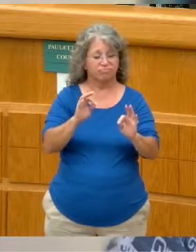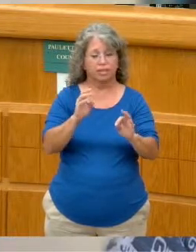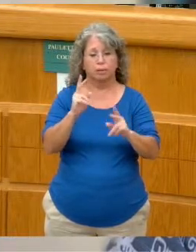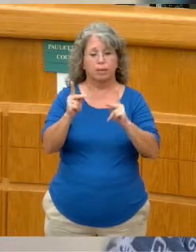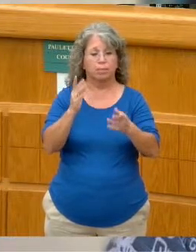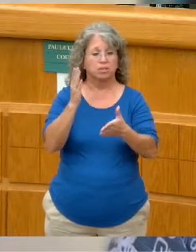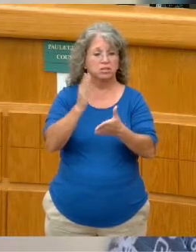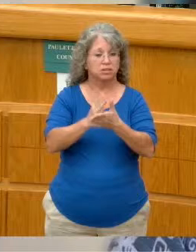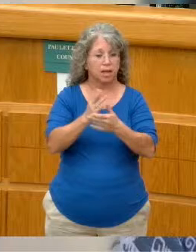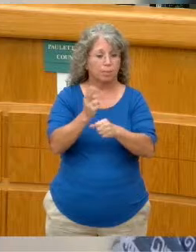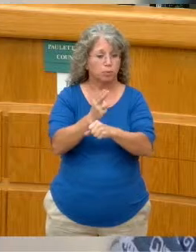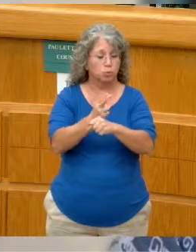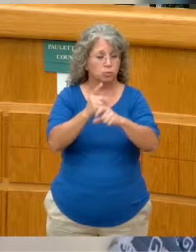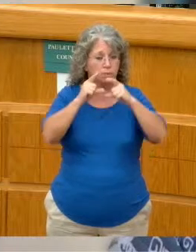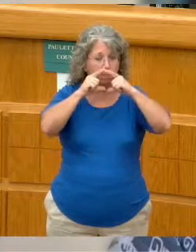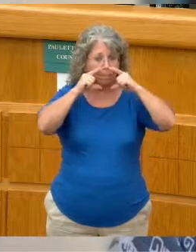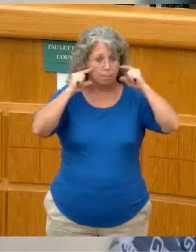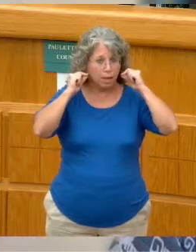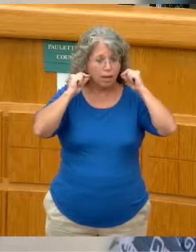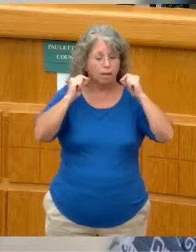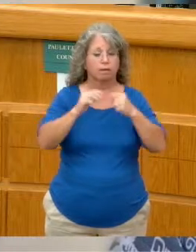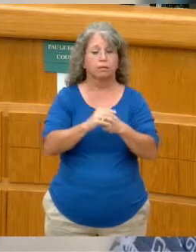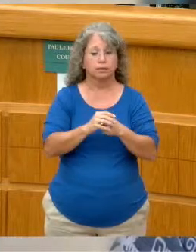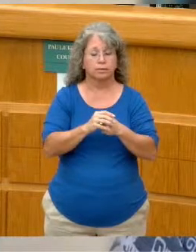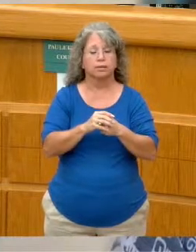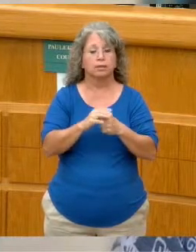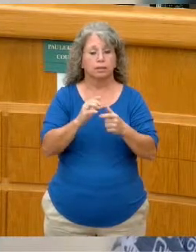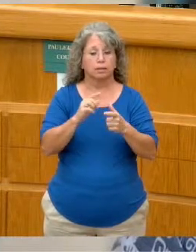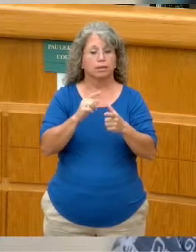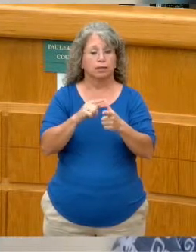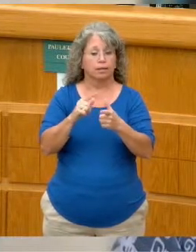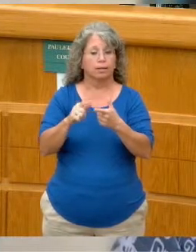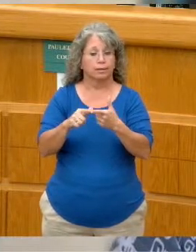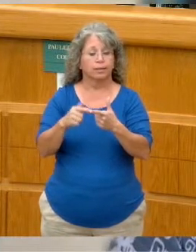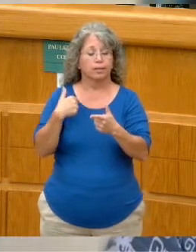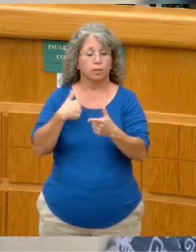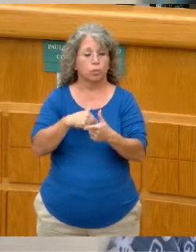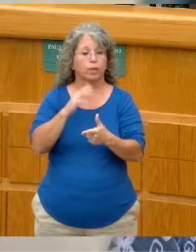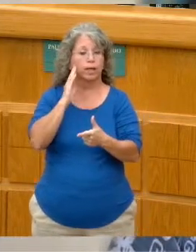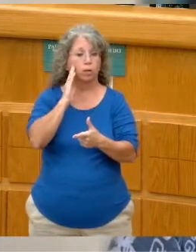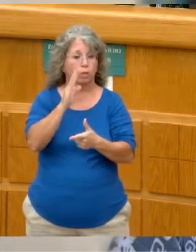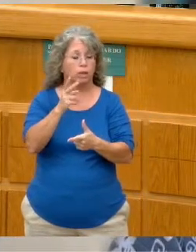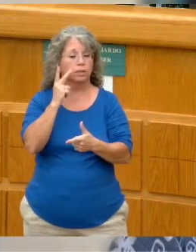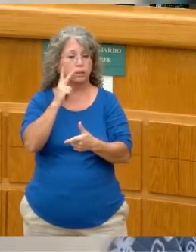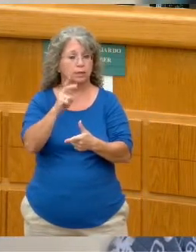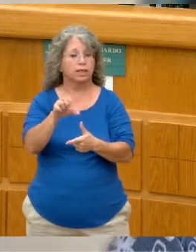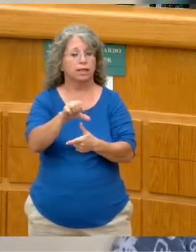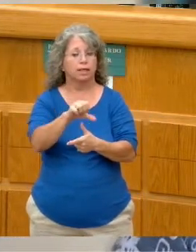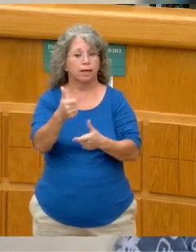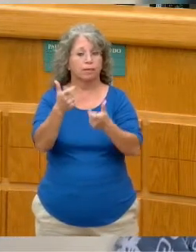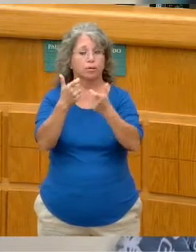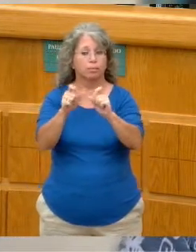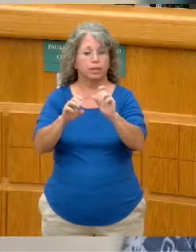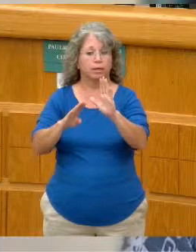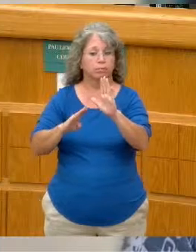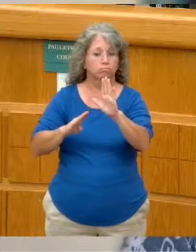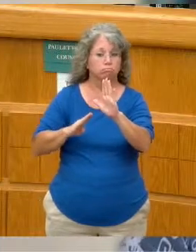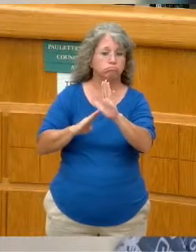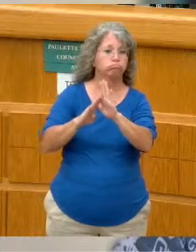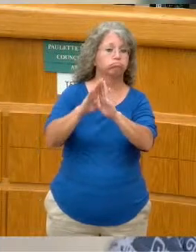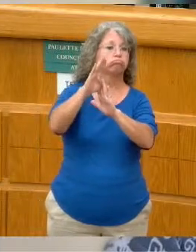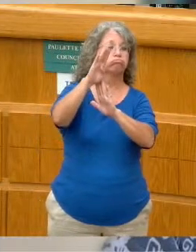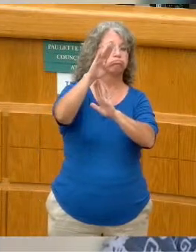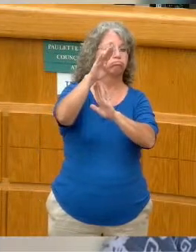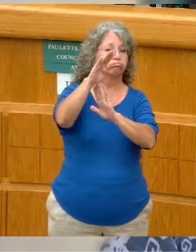should expect to see another huge increase in the cases of COVID-19 in the Coastal Bend